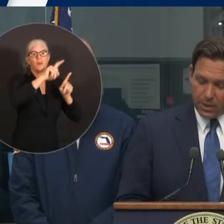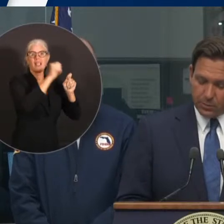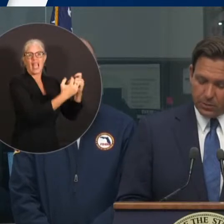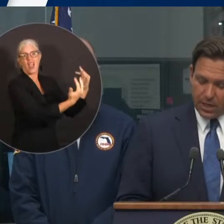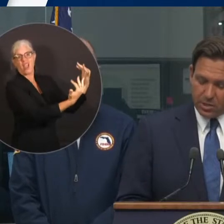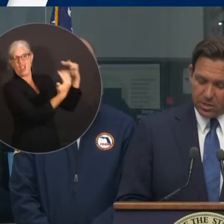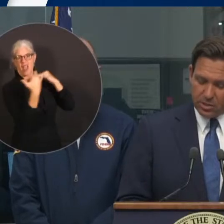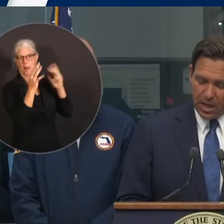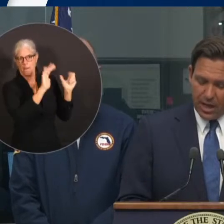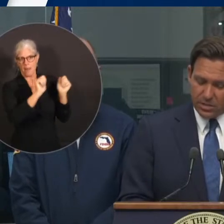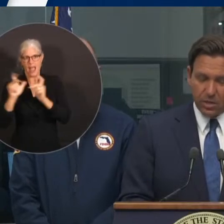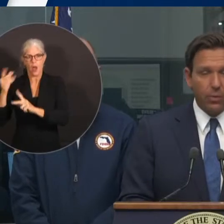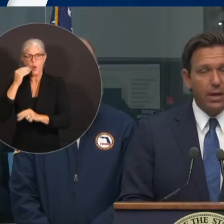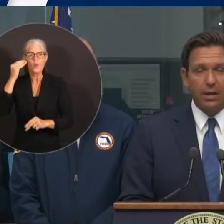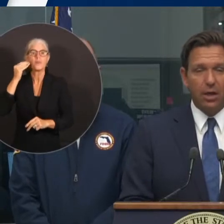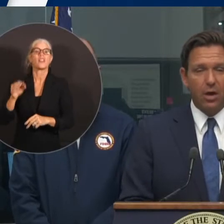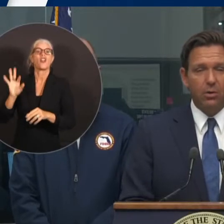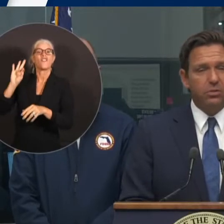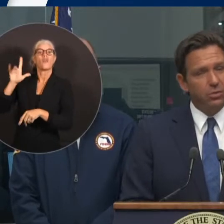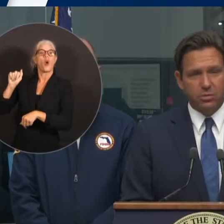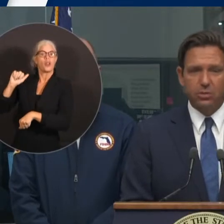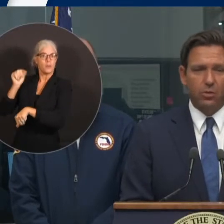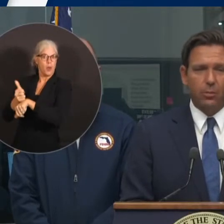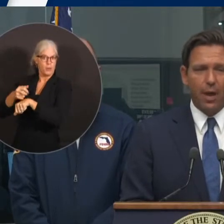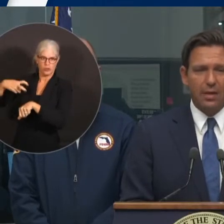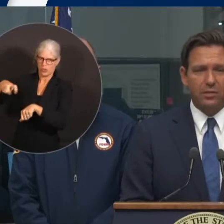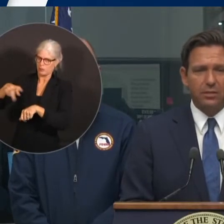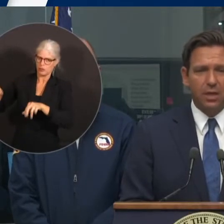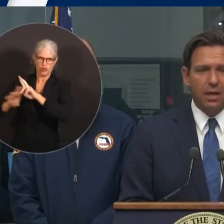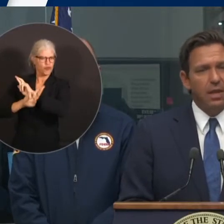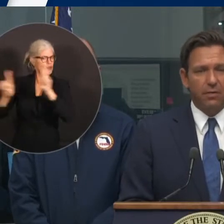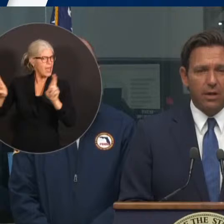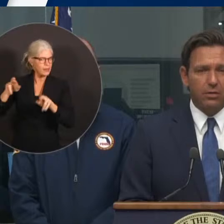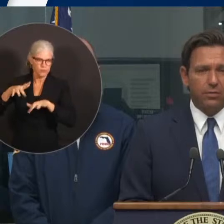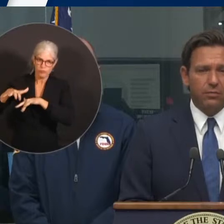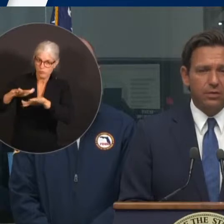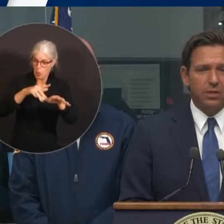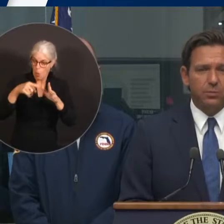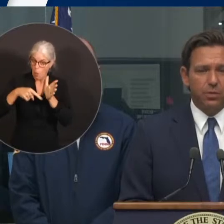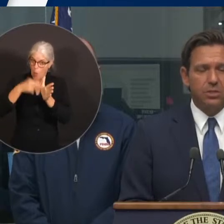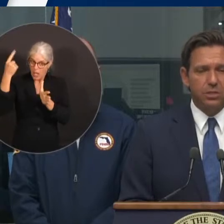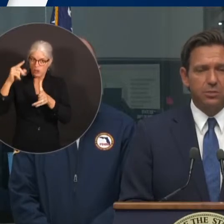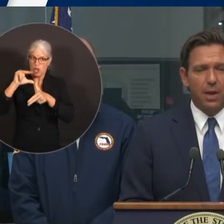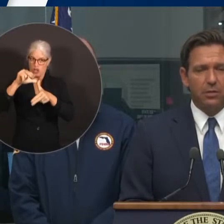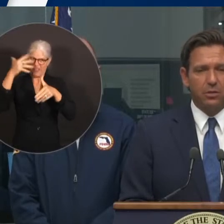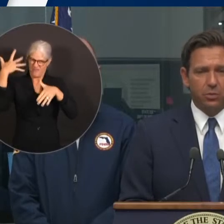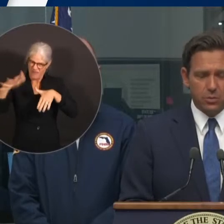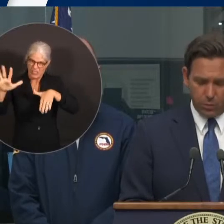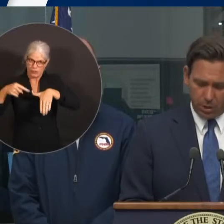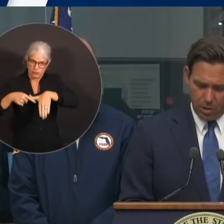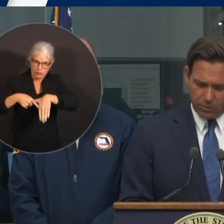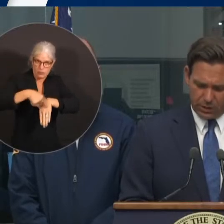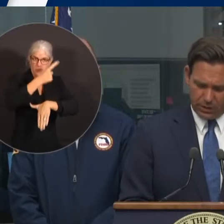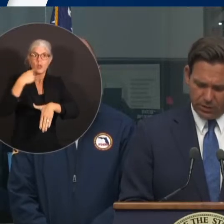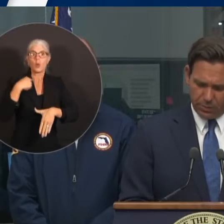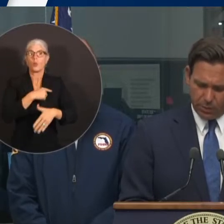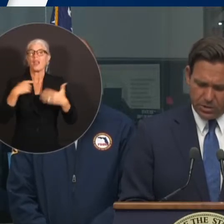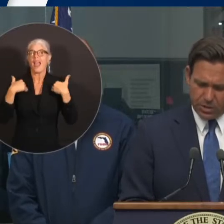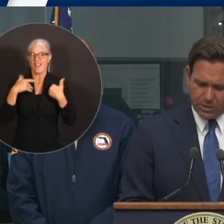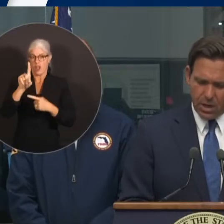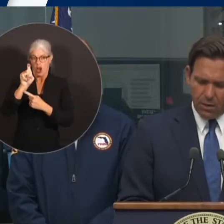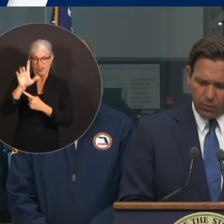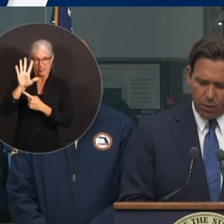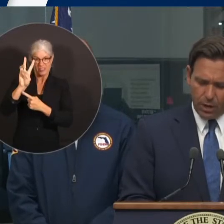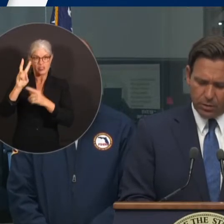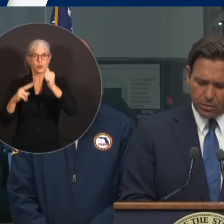Department of Transportation is staged and ready to go as soon as the storm passes. They have 156 bridge inspectors, which will go to clear the